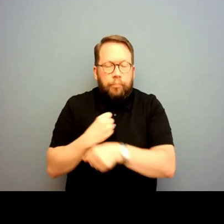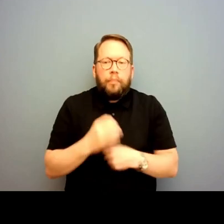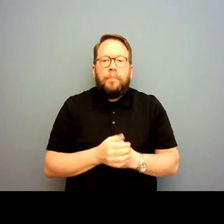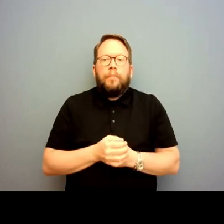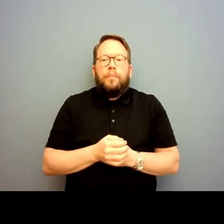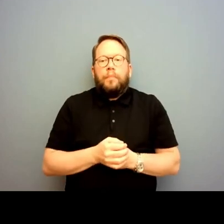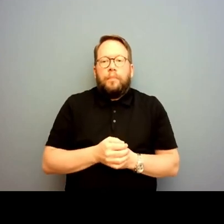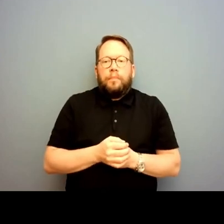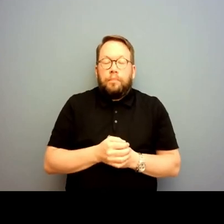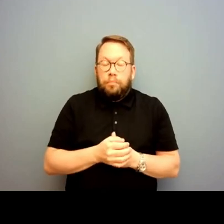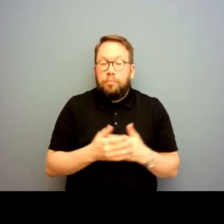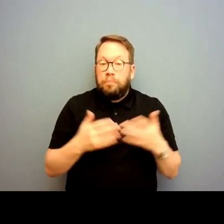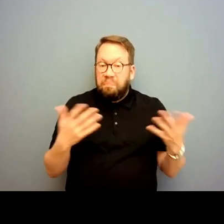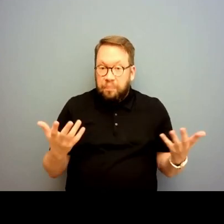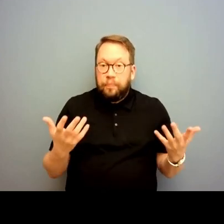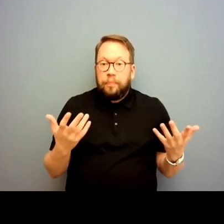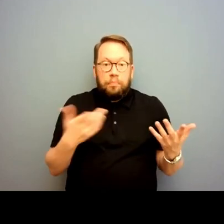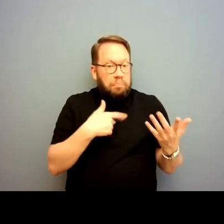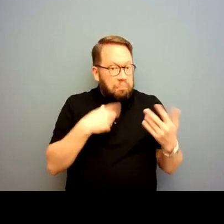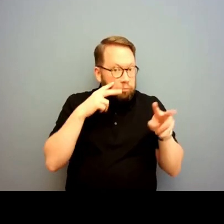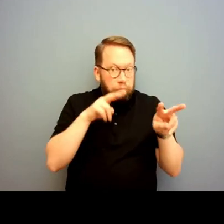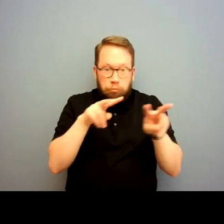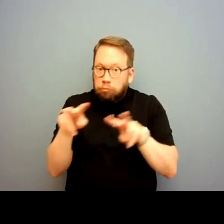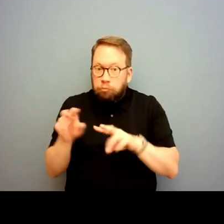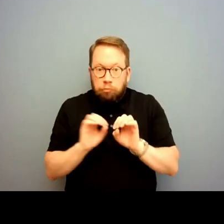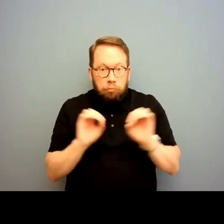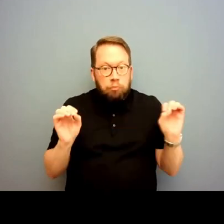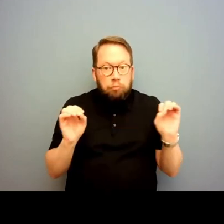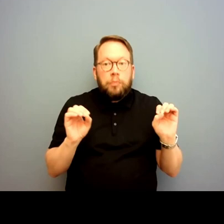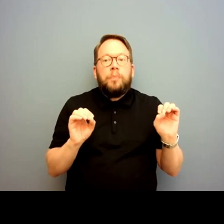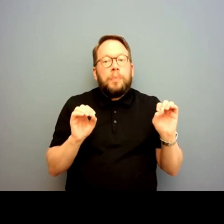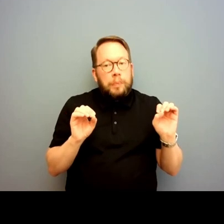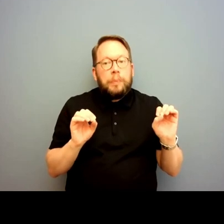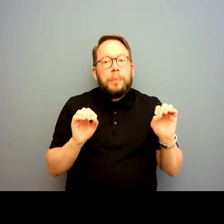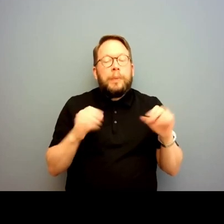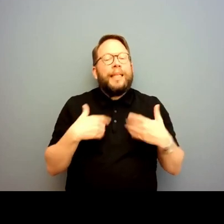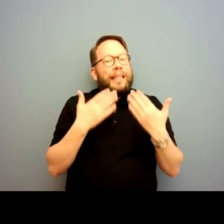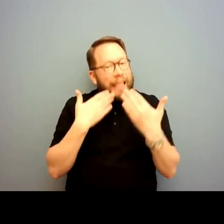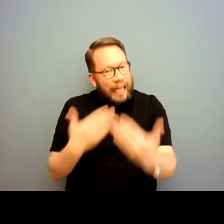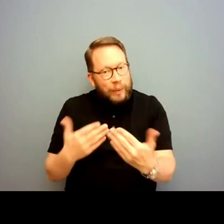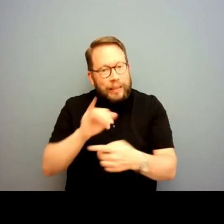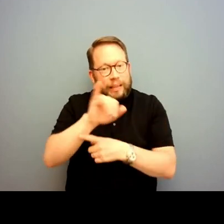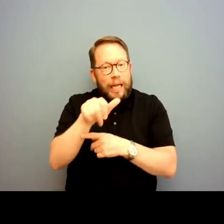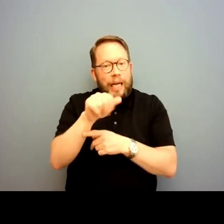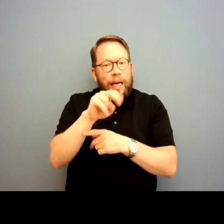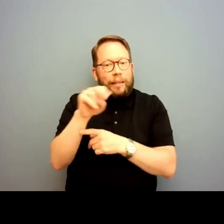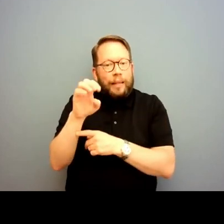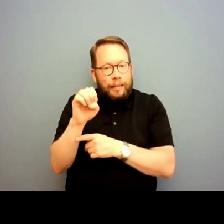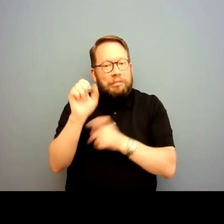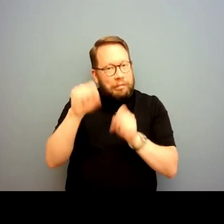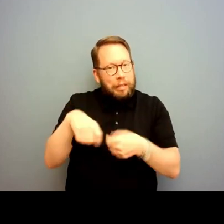a chat question right now, we will let you go, Janne, and we thank you so much for